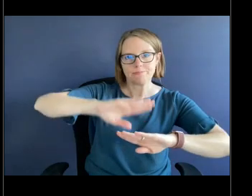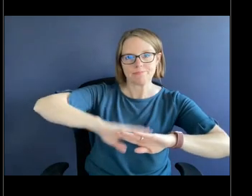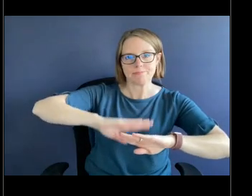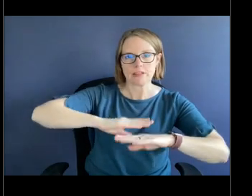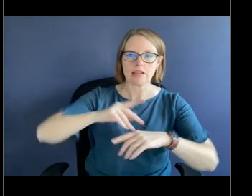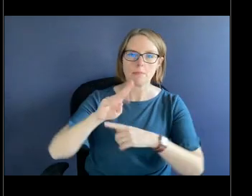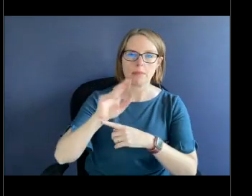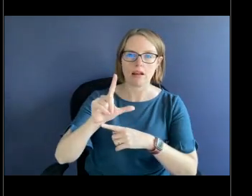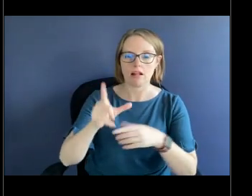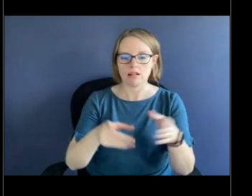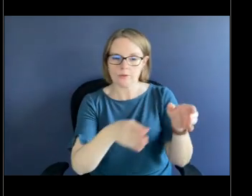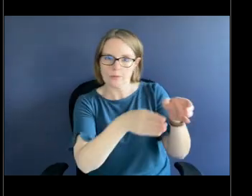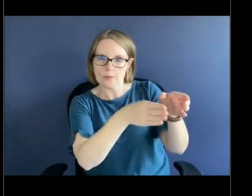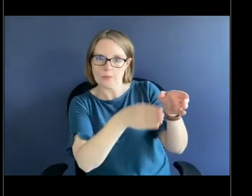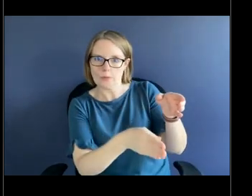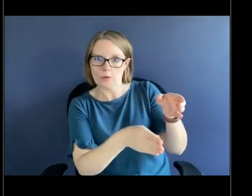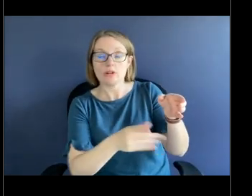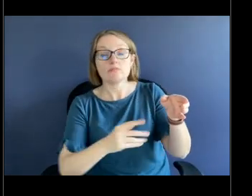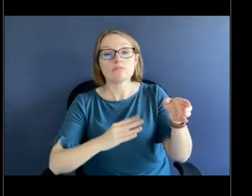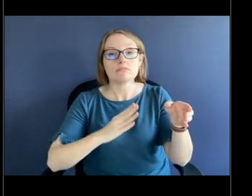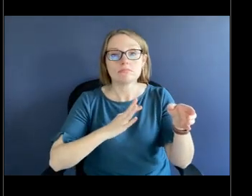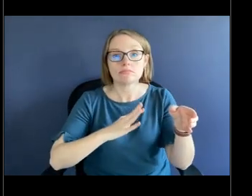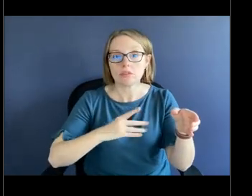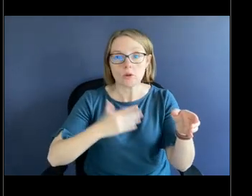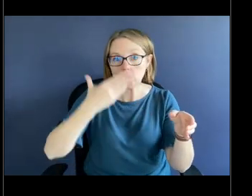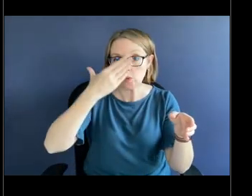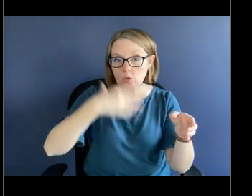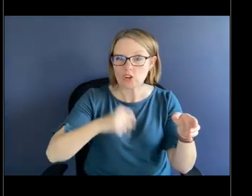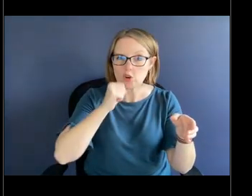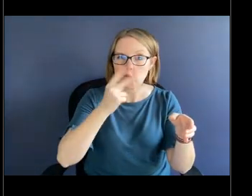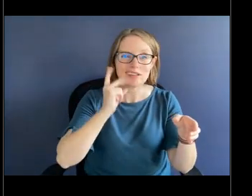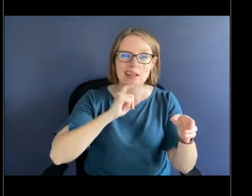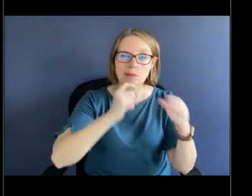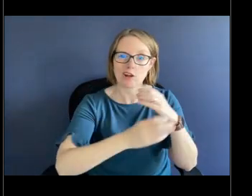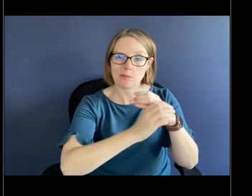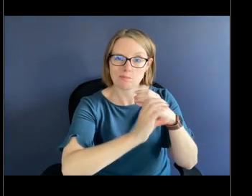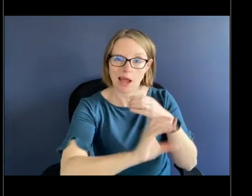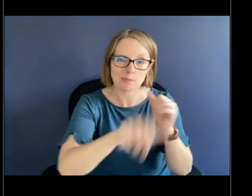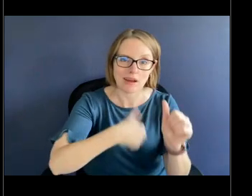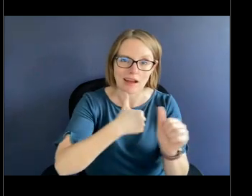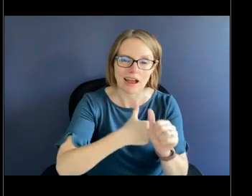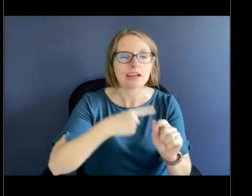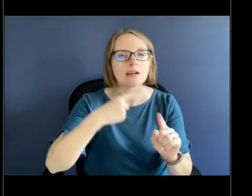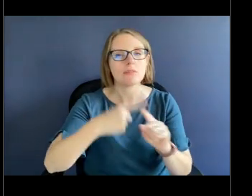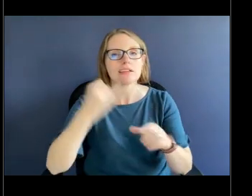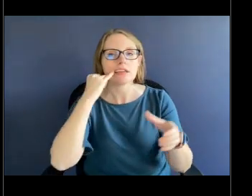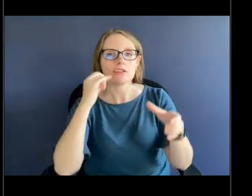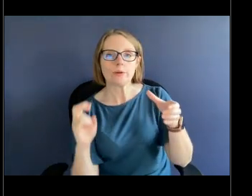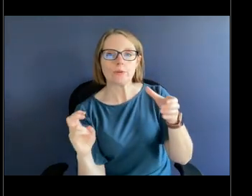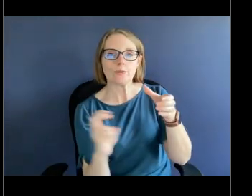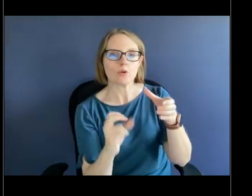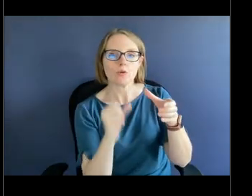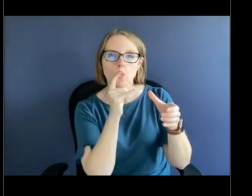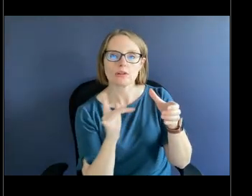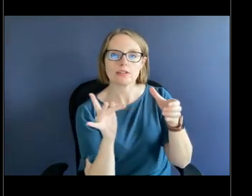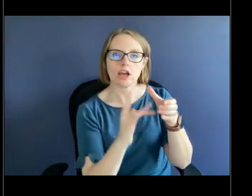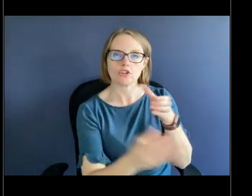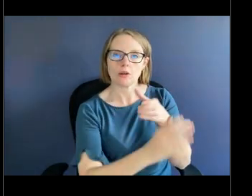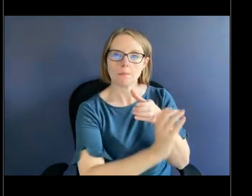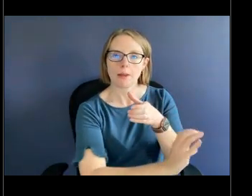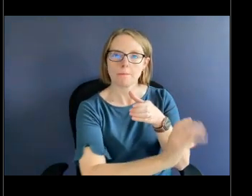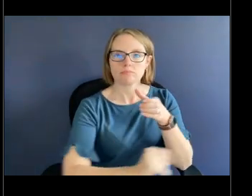and hides the plumbing from view. If such a panel is installed, it should not inhibit